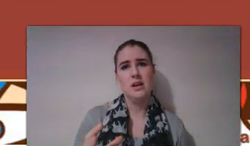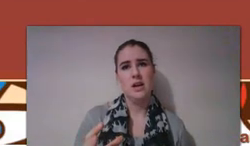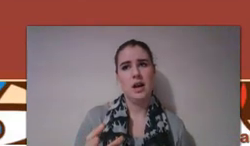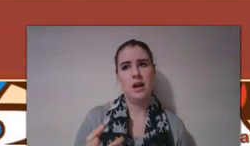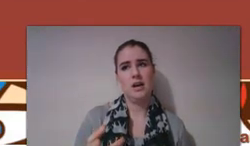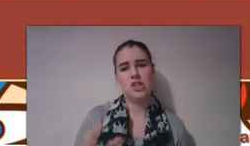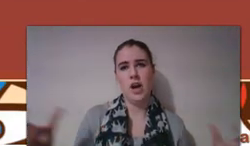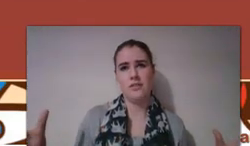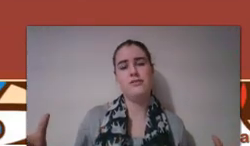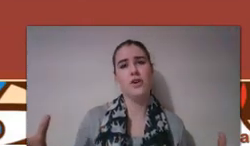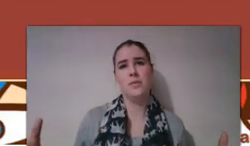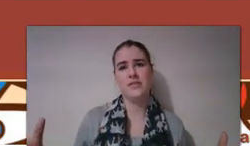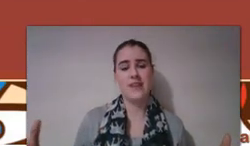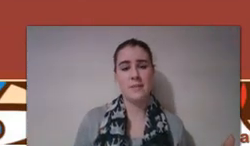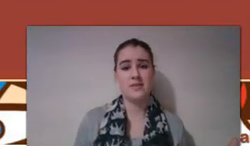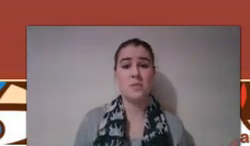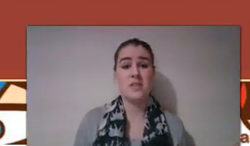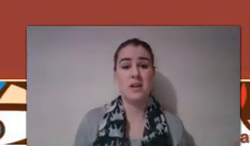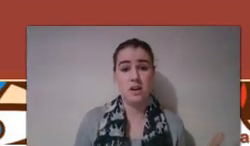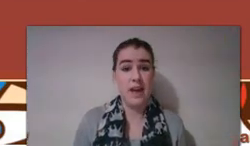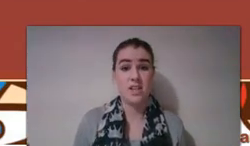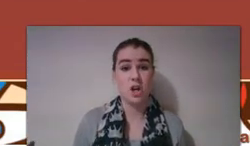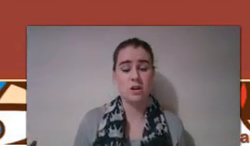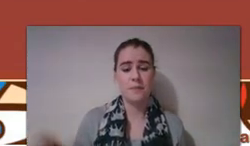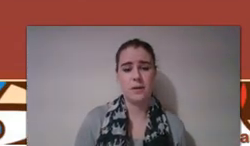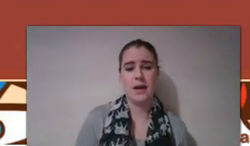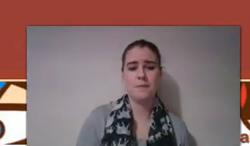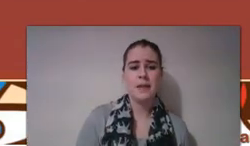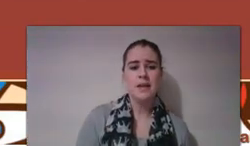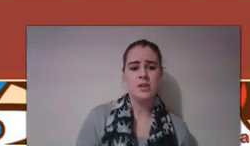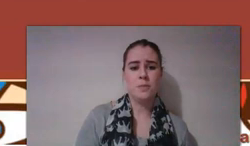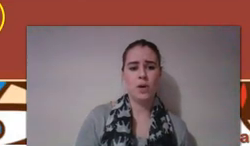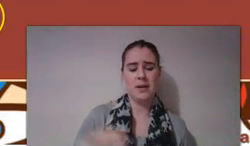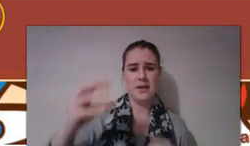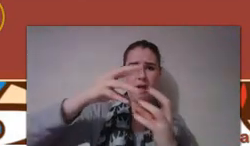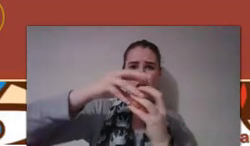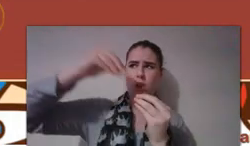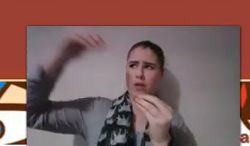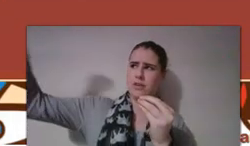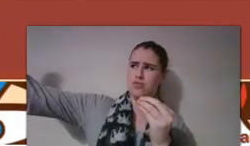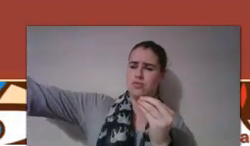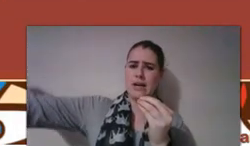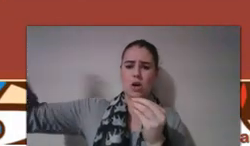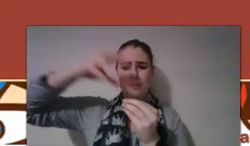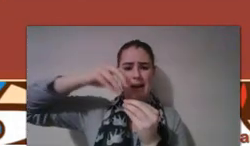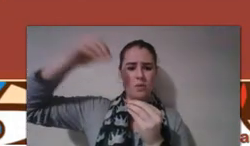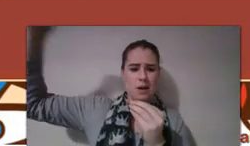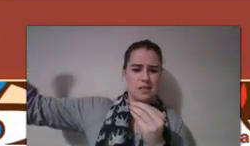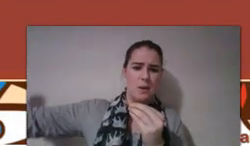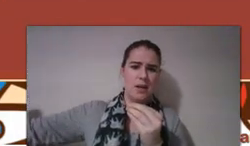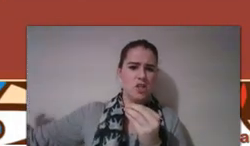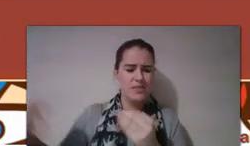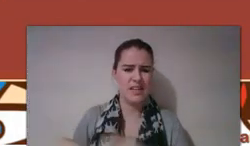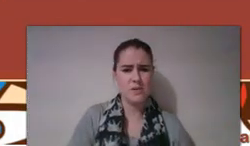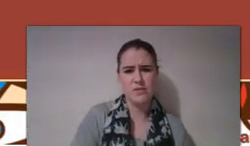like a giant form of the family of someone with of a hedgehog. Okay, so porcupines have those really long black and